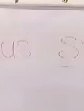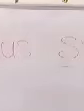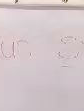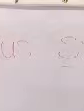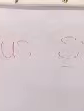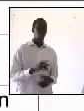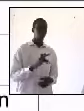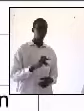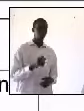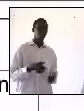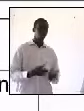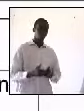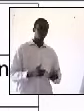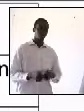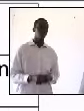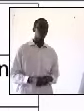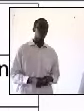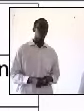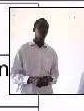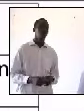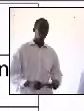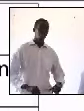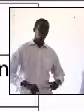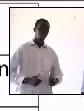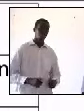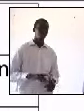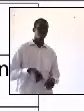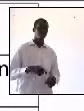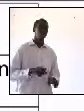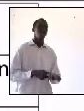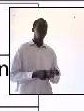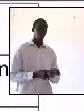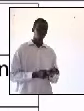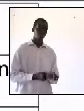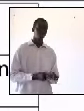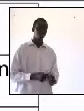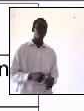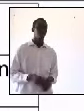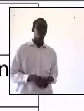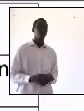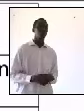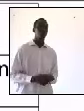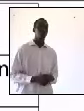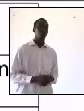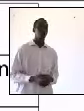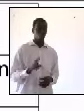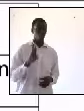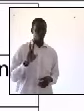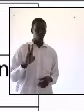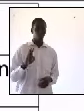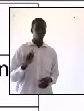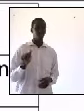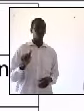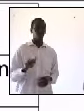and involuntary actions. We said a reflex action is initiated by a muscle